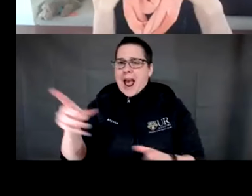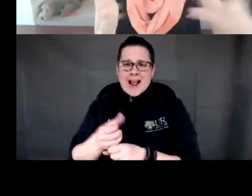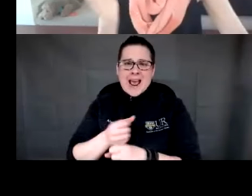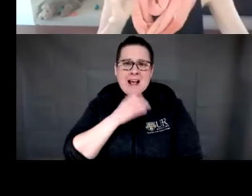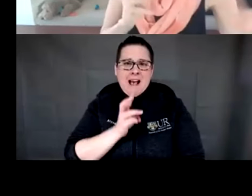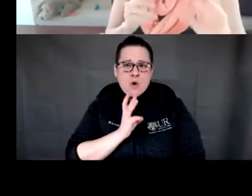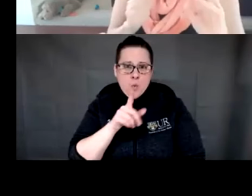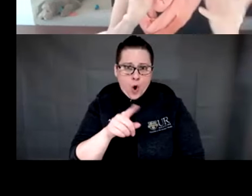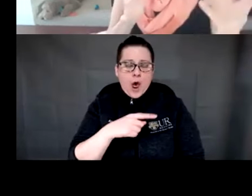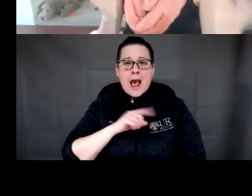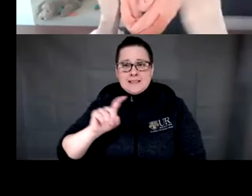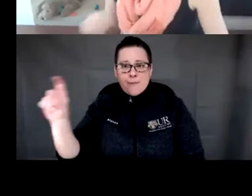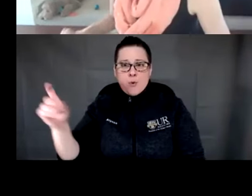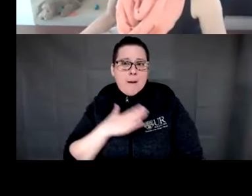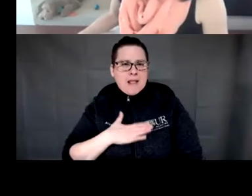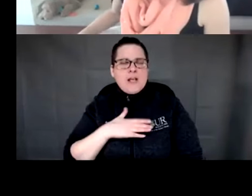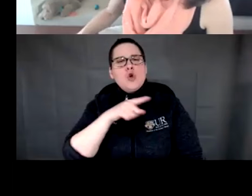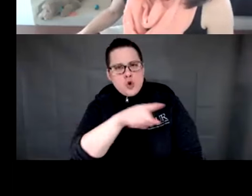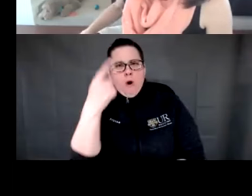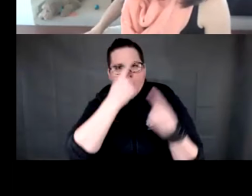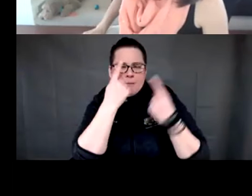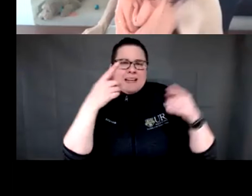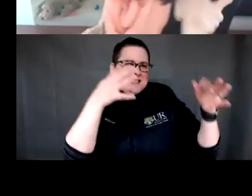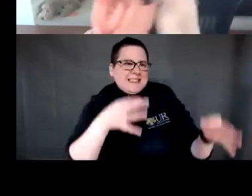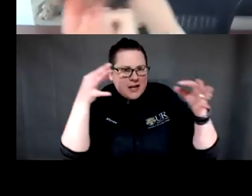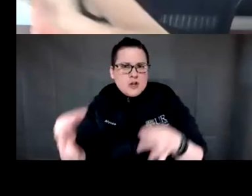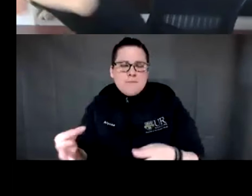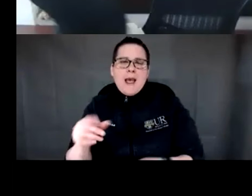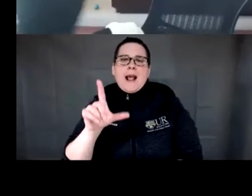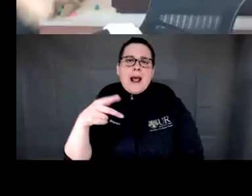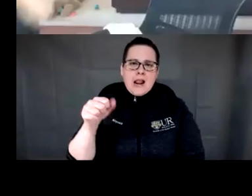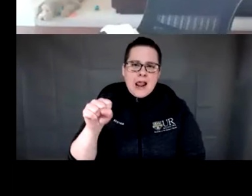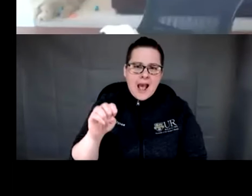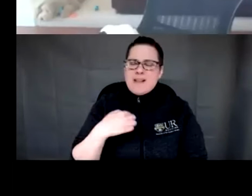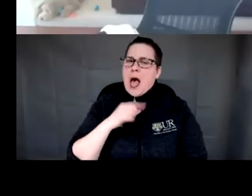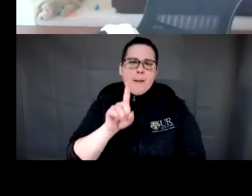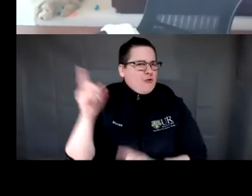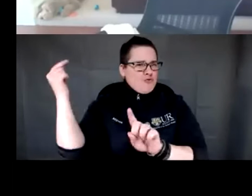So as I step away, please contemplate decision-making and lapses, and I'll be right back.